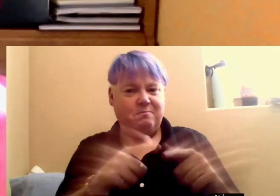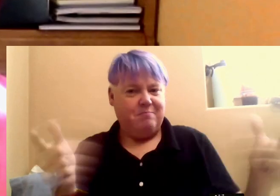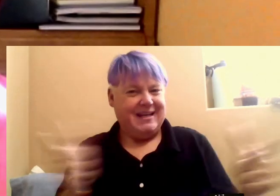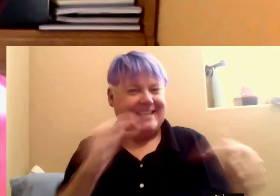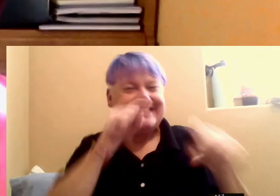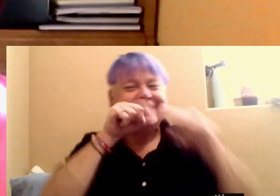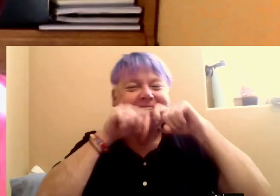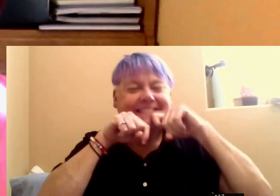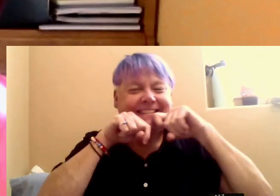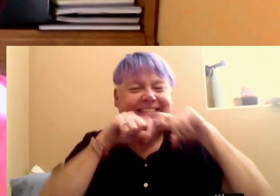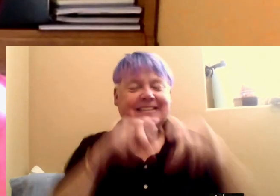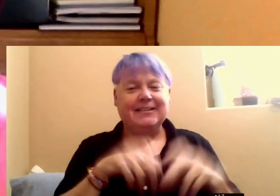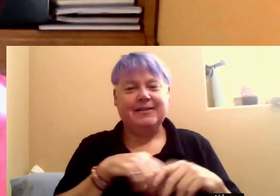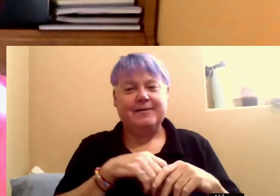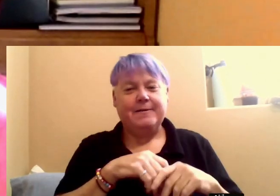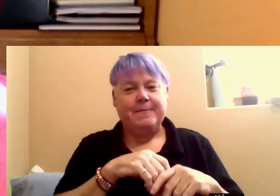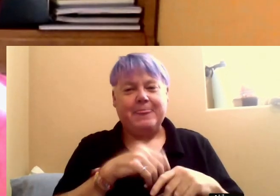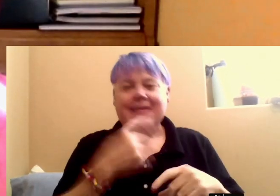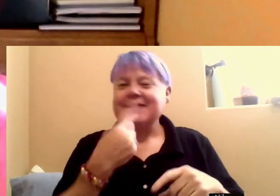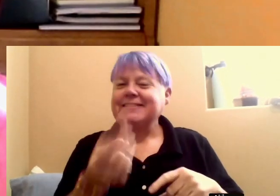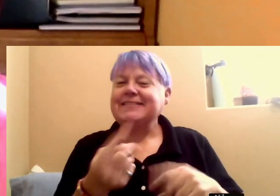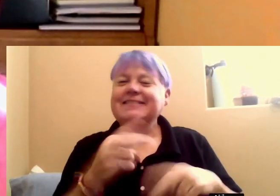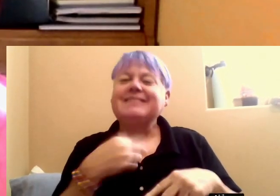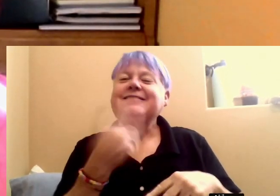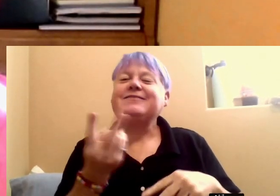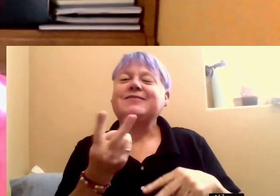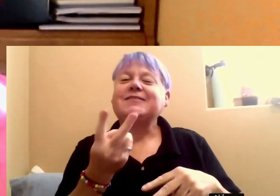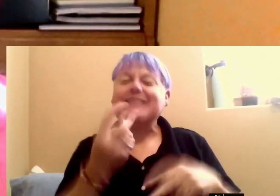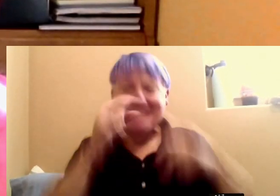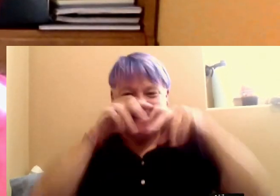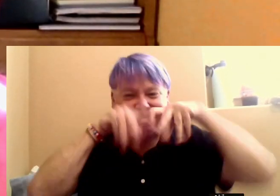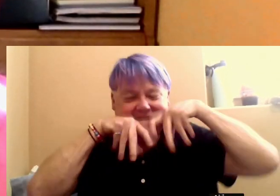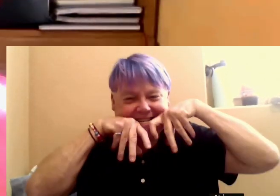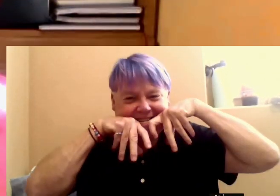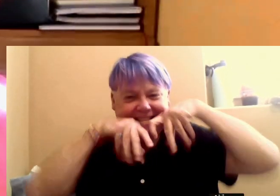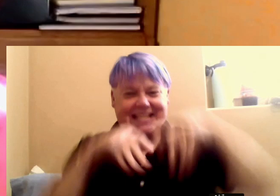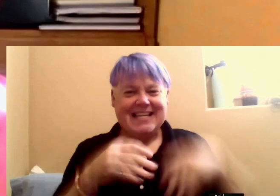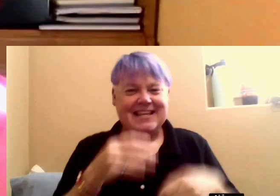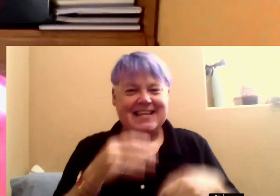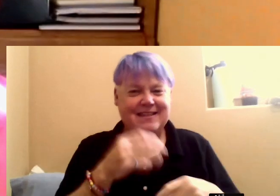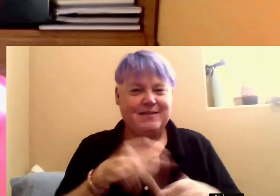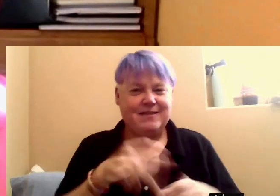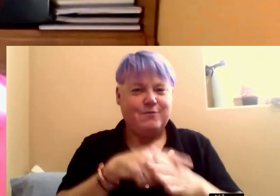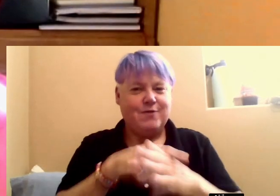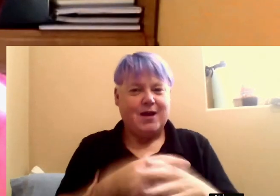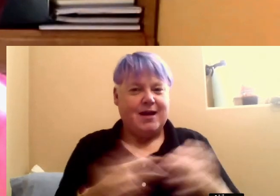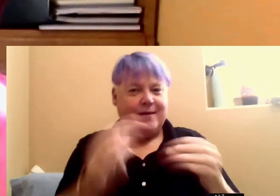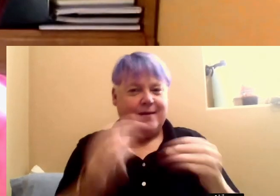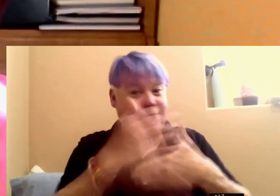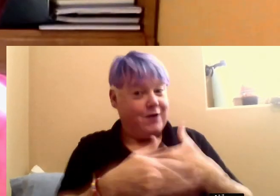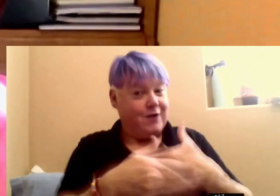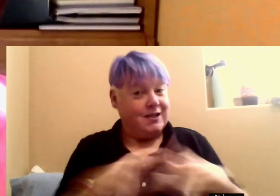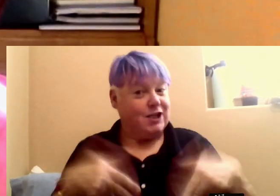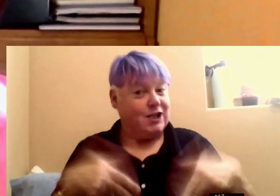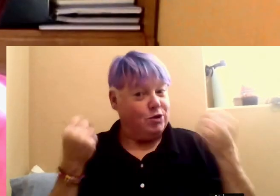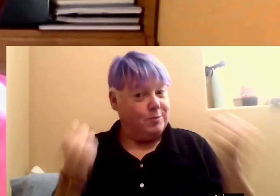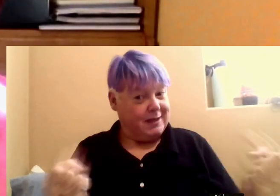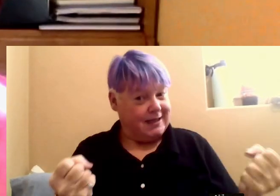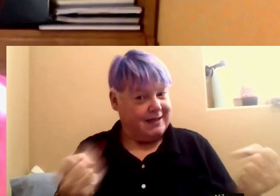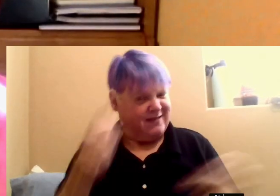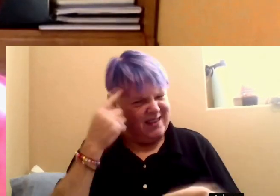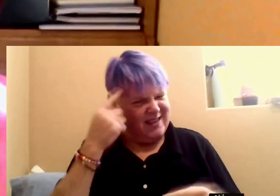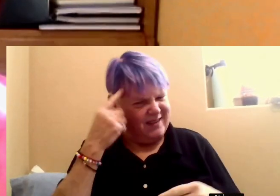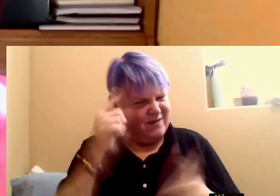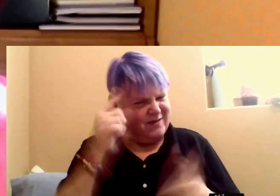teeth, snickers the voice. the teeth right up front, human. I have to think for a moment, have